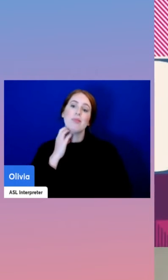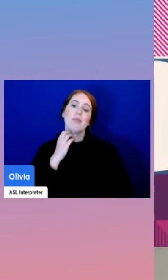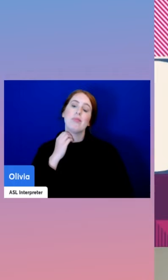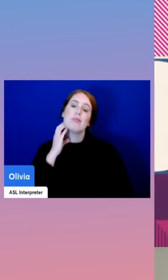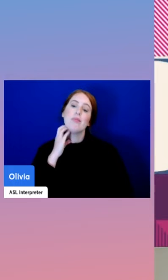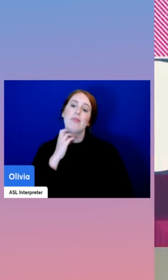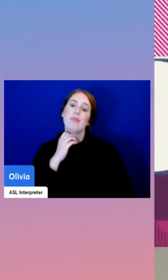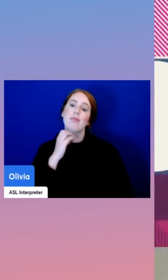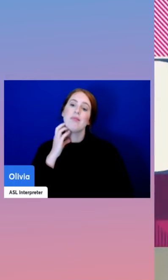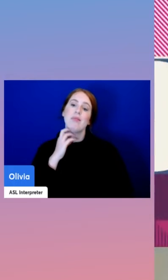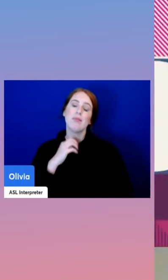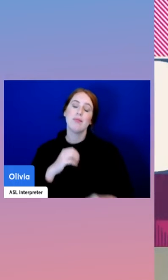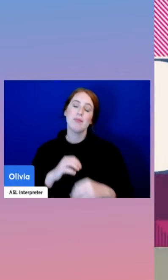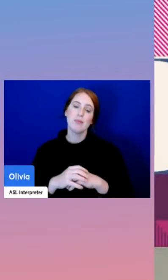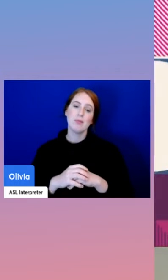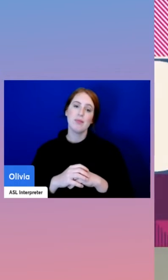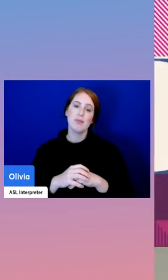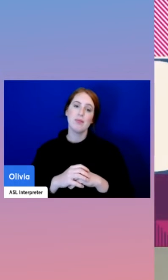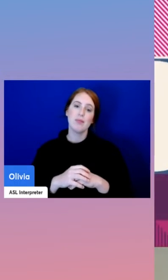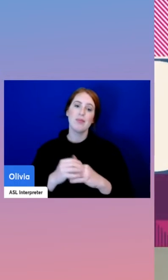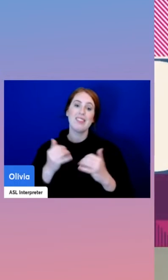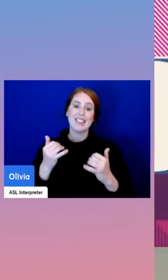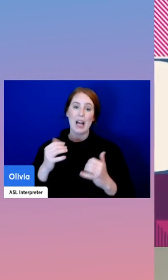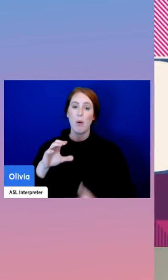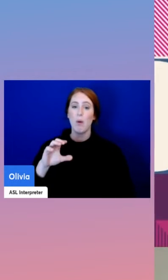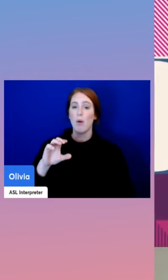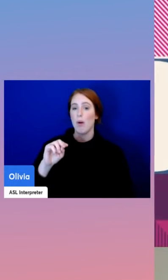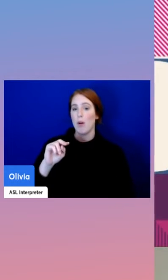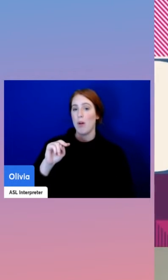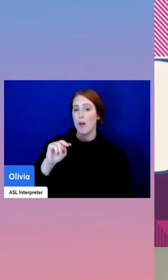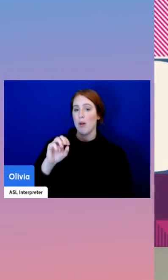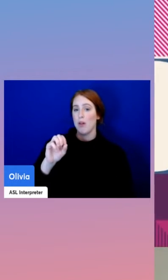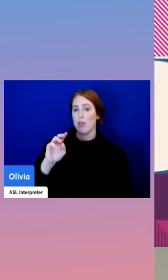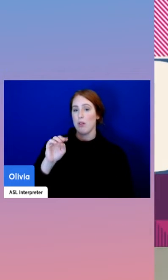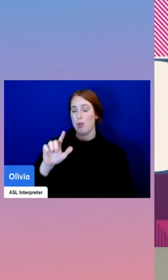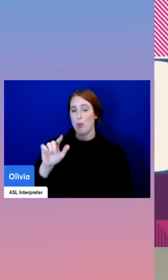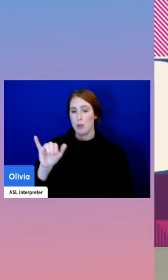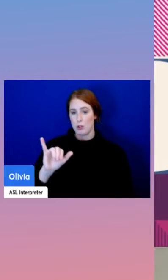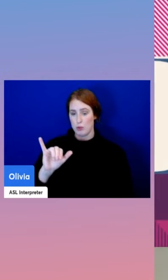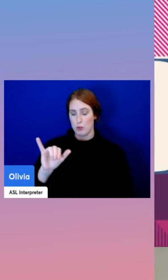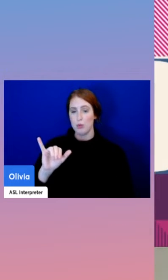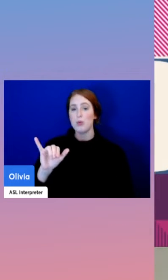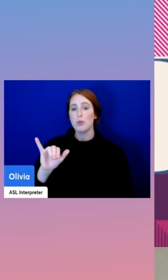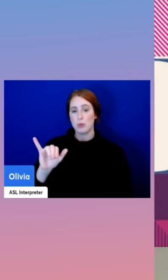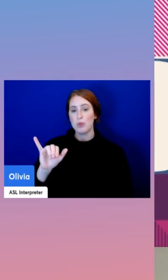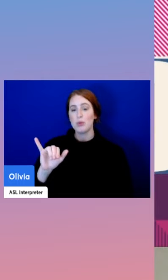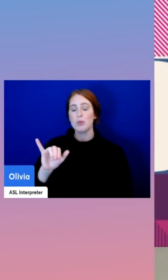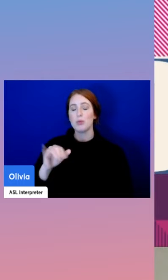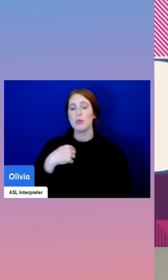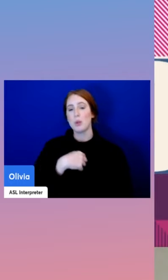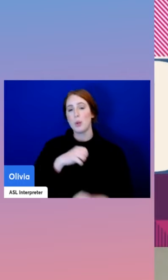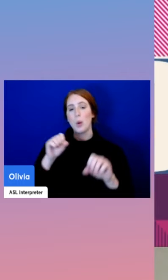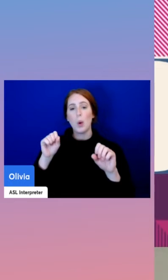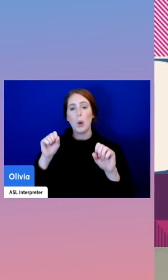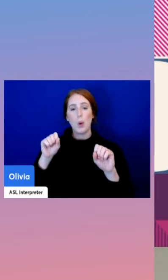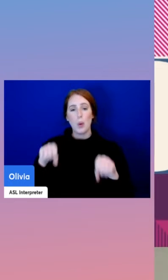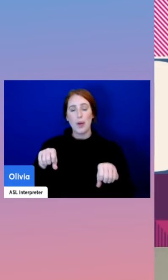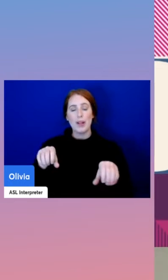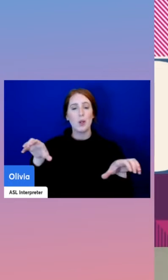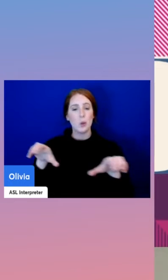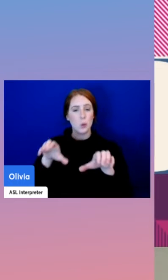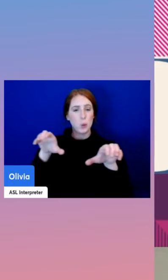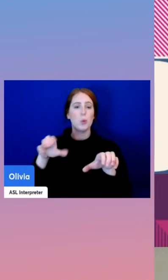Now, moving on to Consul as well. Similarly, we can also do something to be